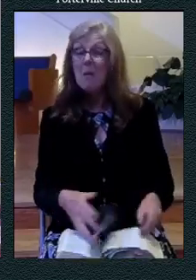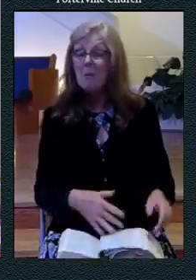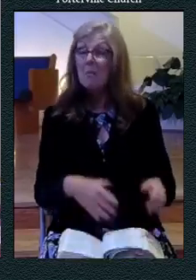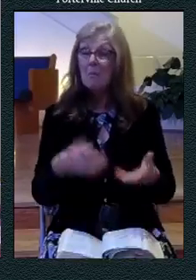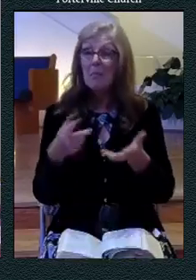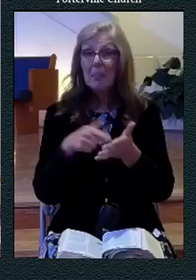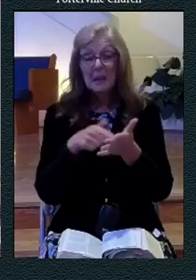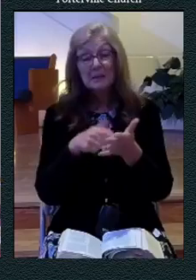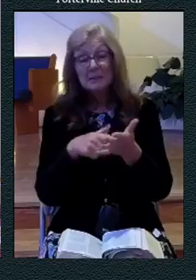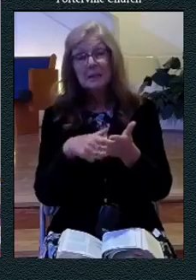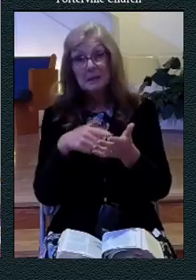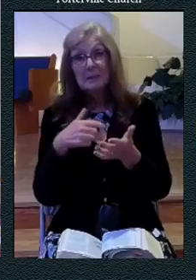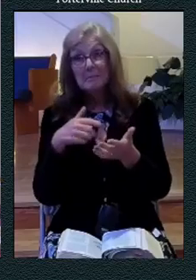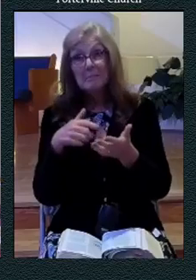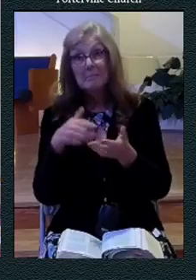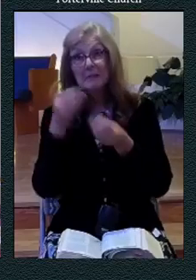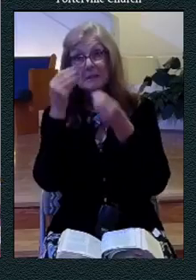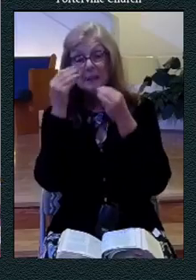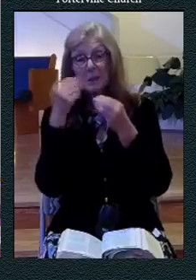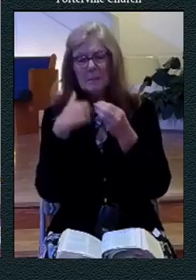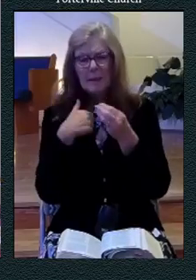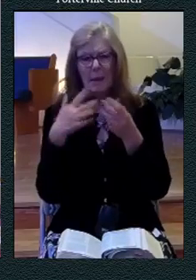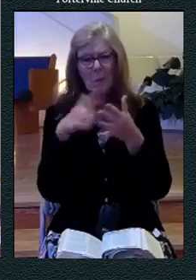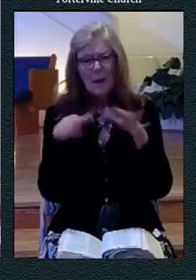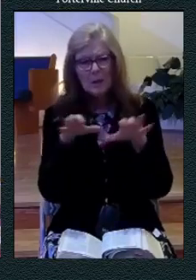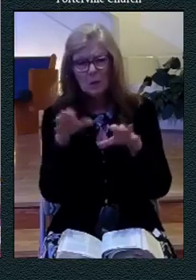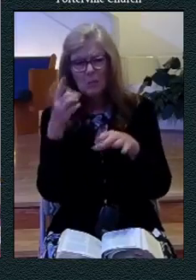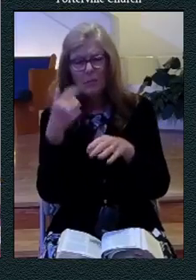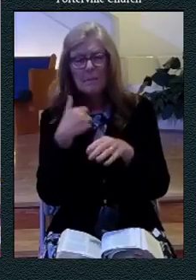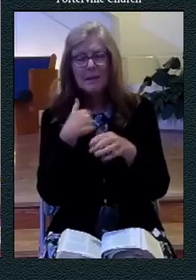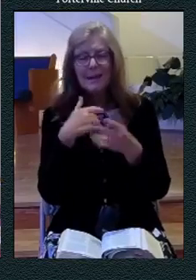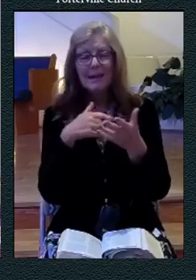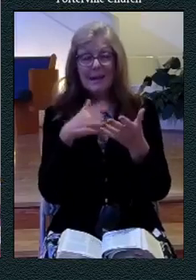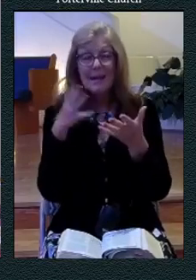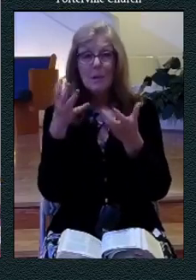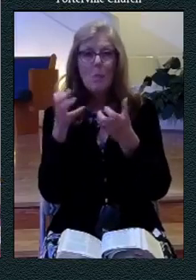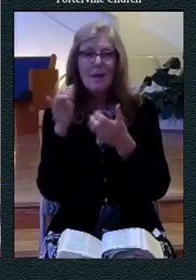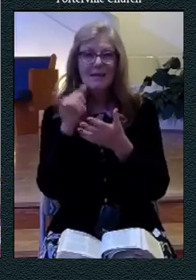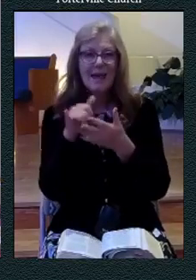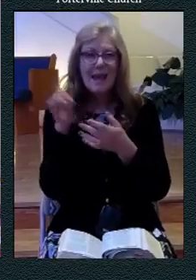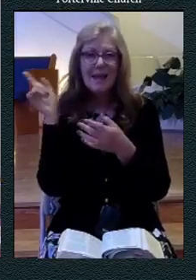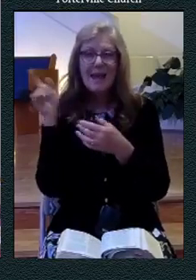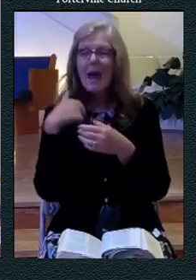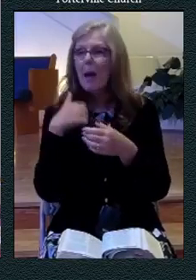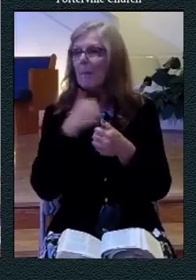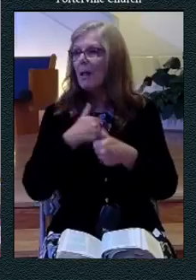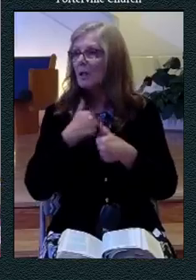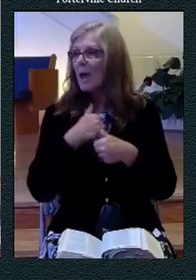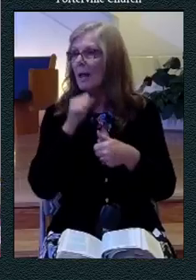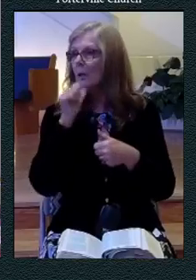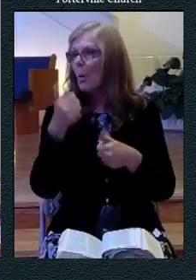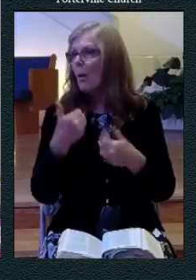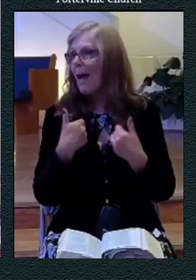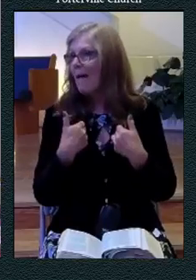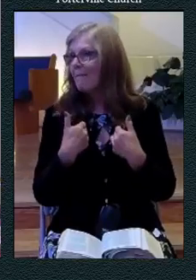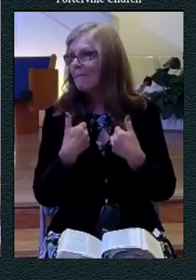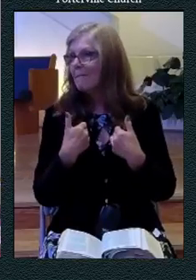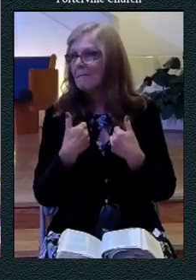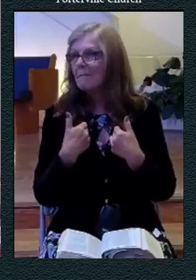doing for me. This is what it's done for me. And so I apologize, but I don't really